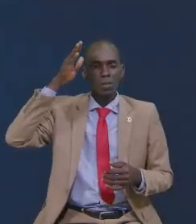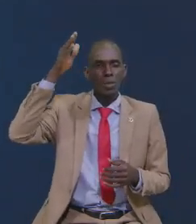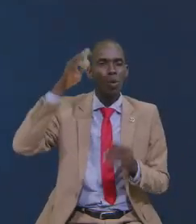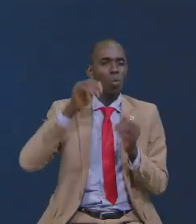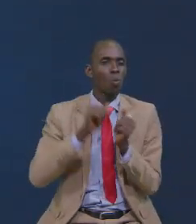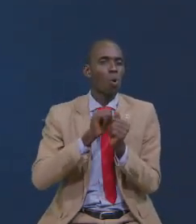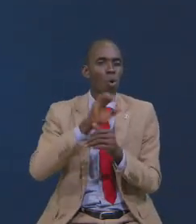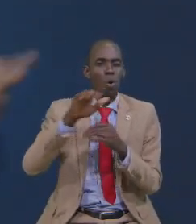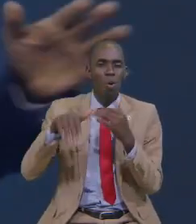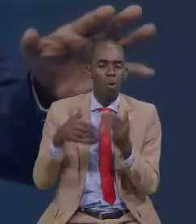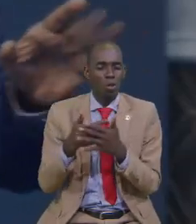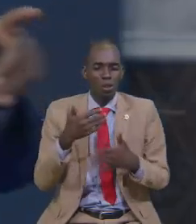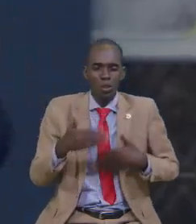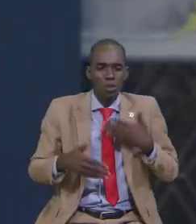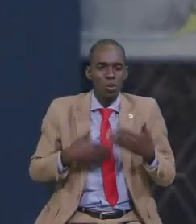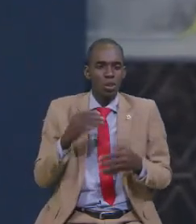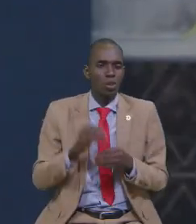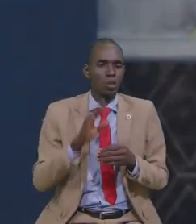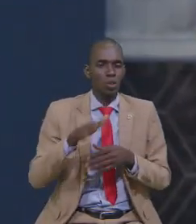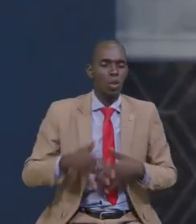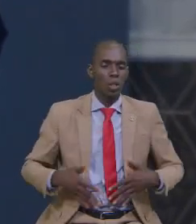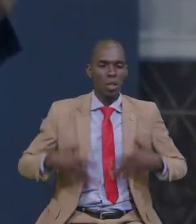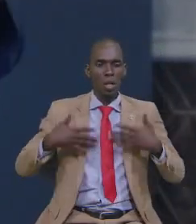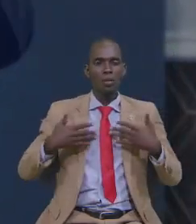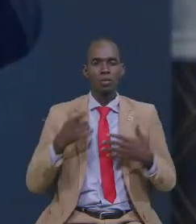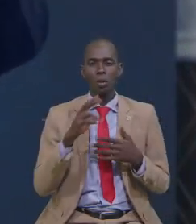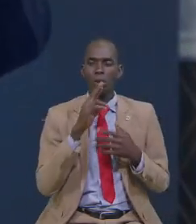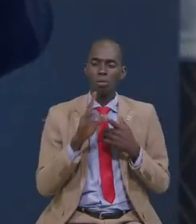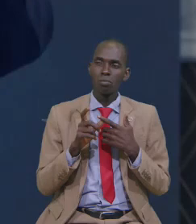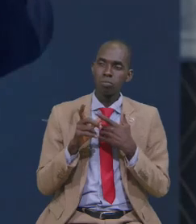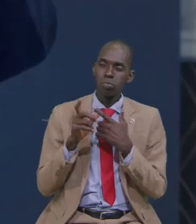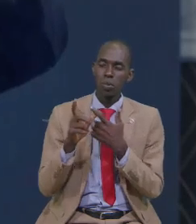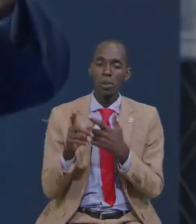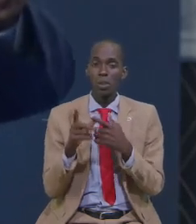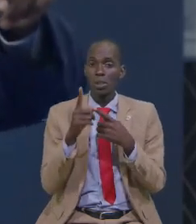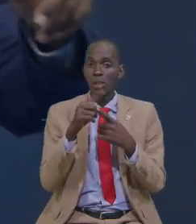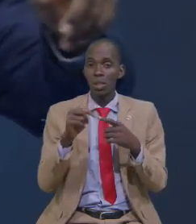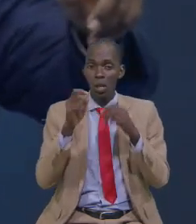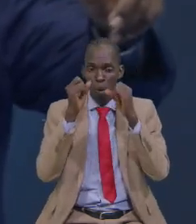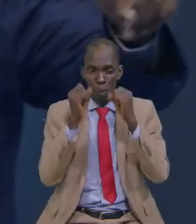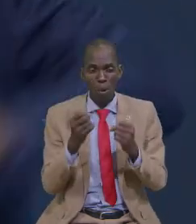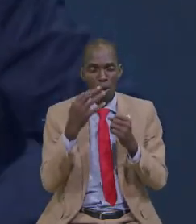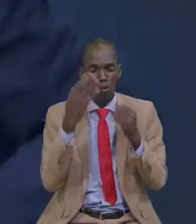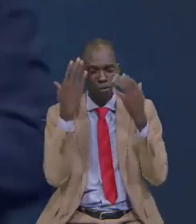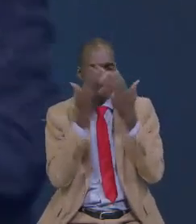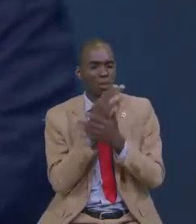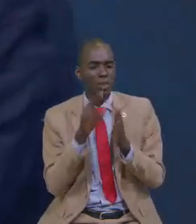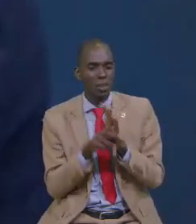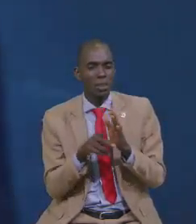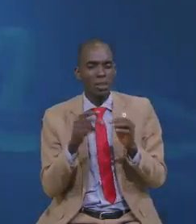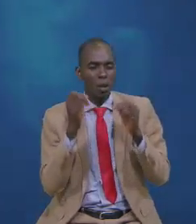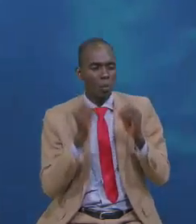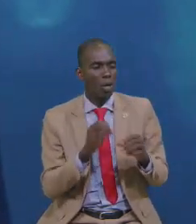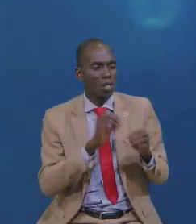with all the joy in your life, you're running there. The power of darkness, the power in the world, they are